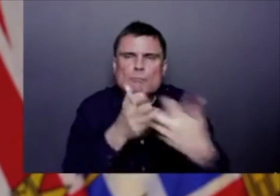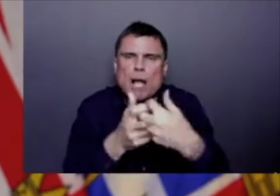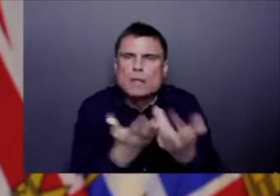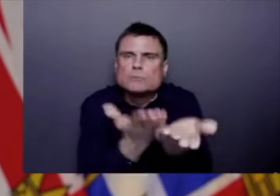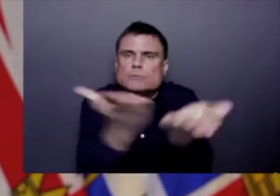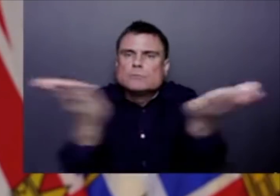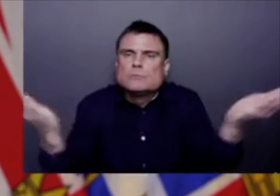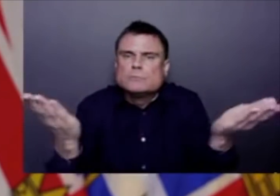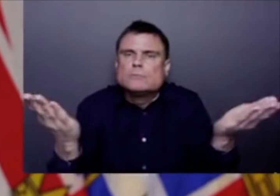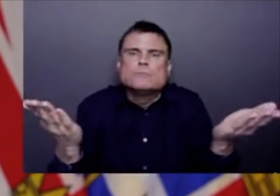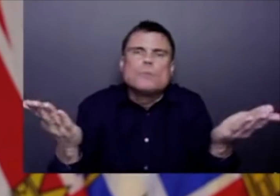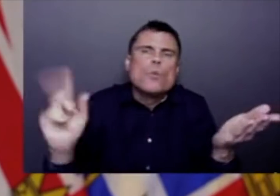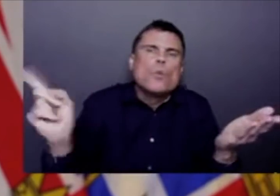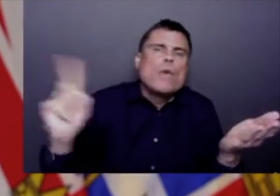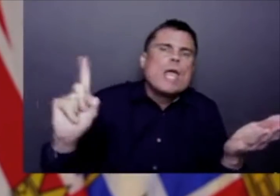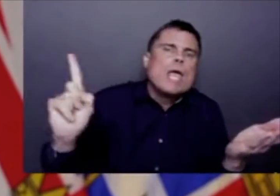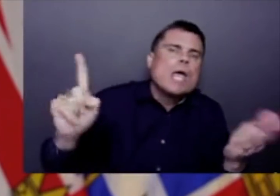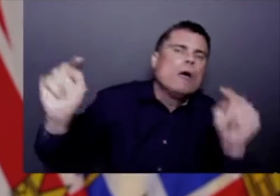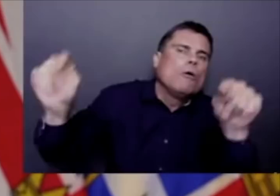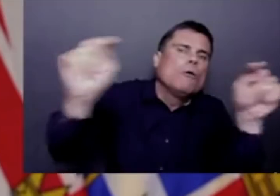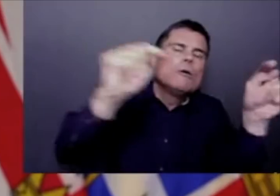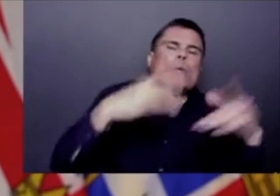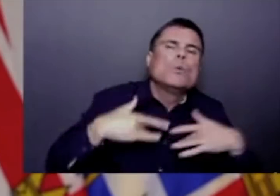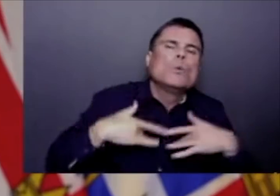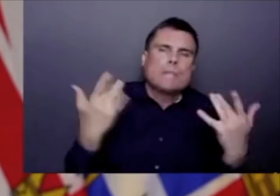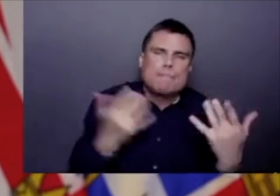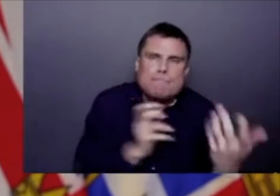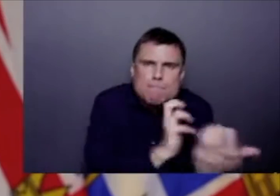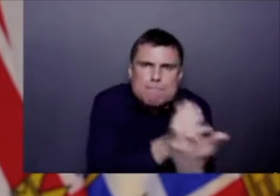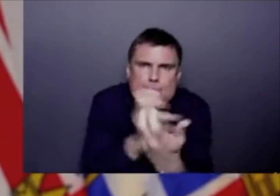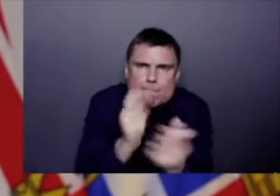transmission, because it's transmission in our community that